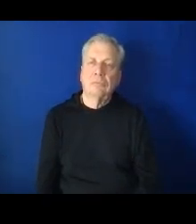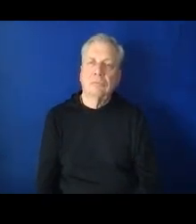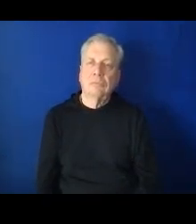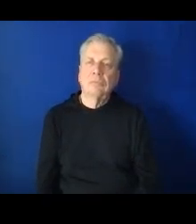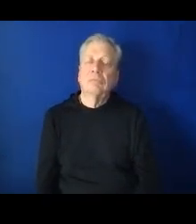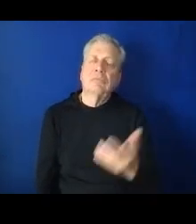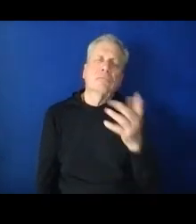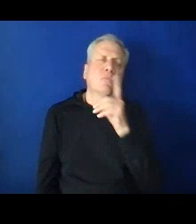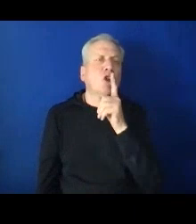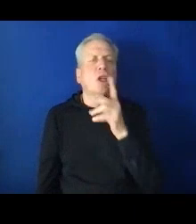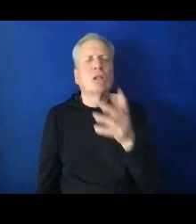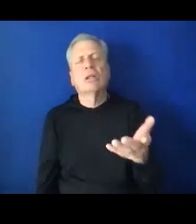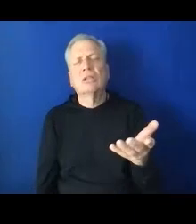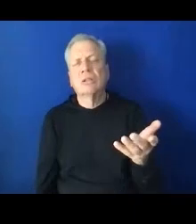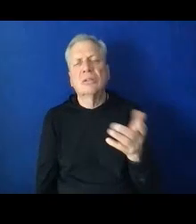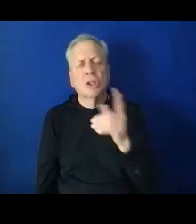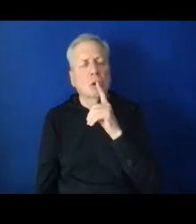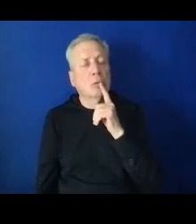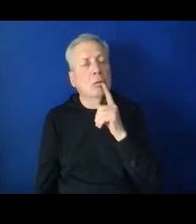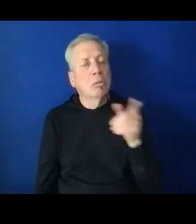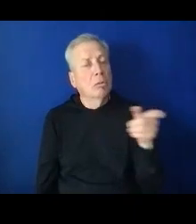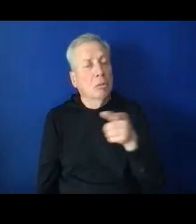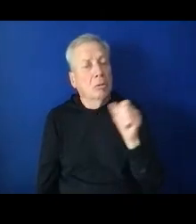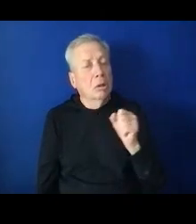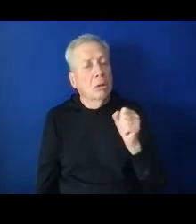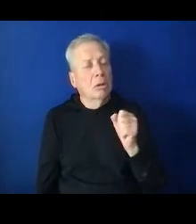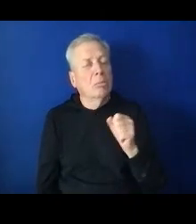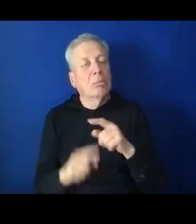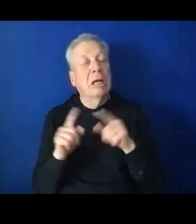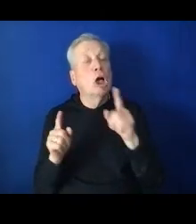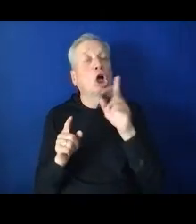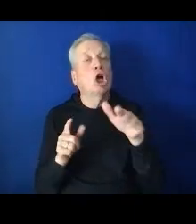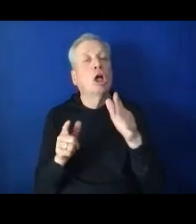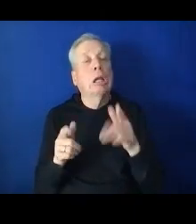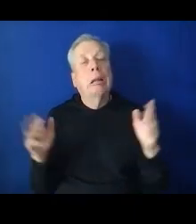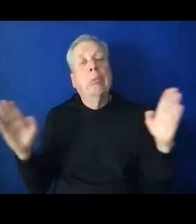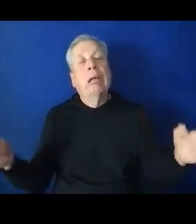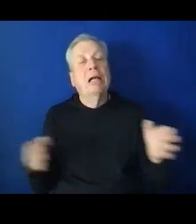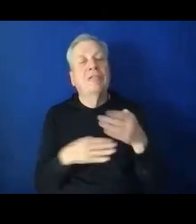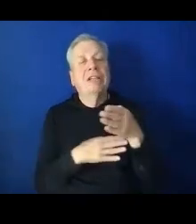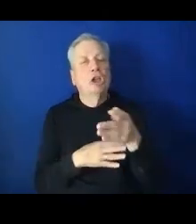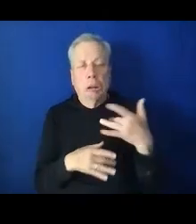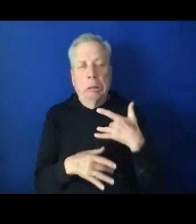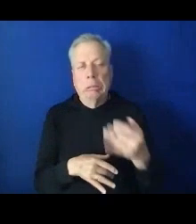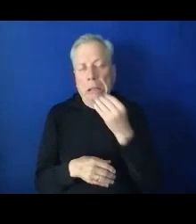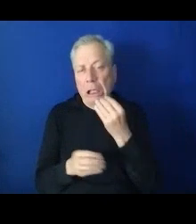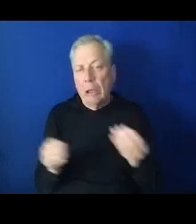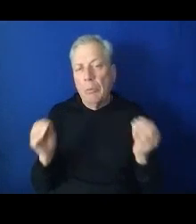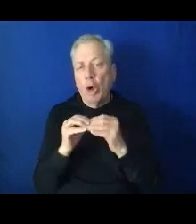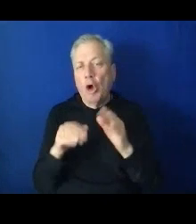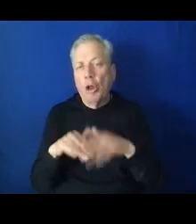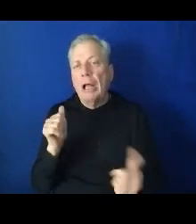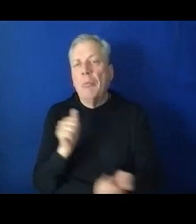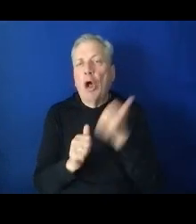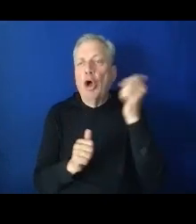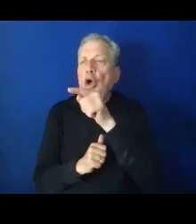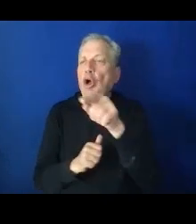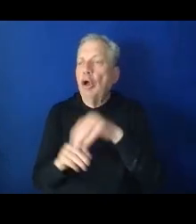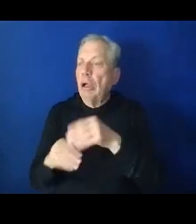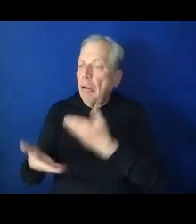Well, they will, but we don't. But the bigger fish are more, they eat a lot more. They're more predatory. That's when they're